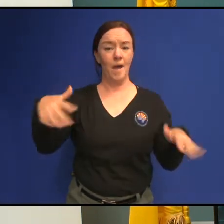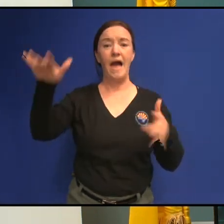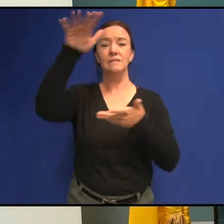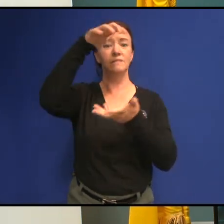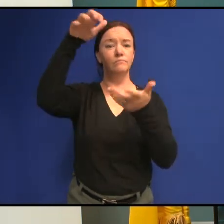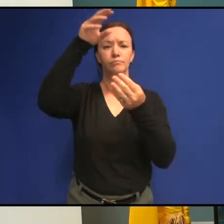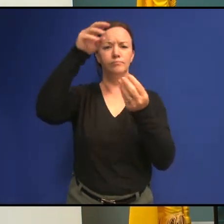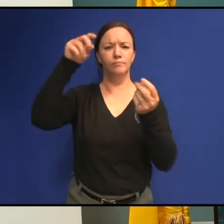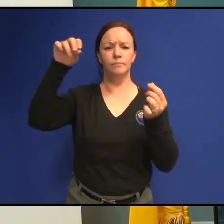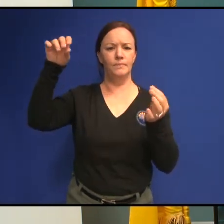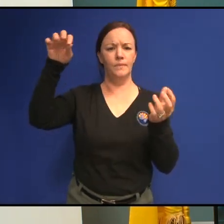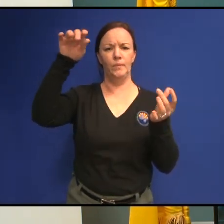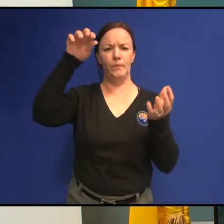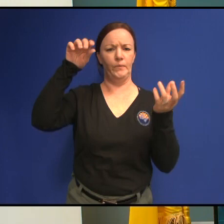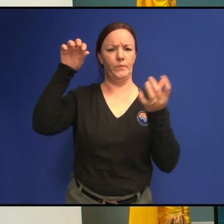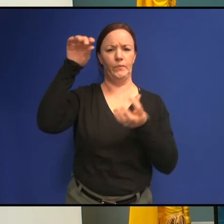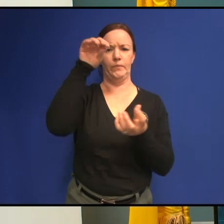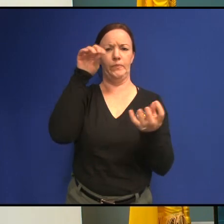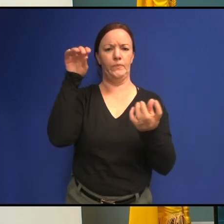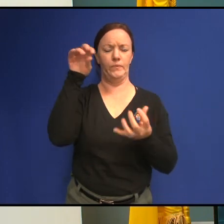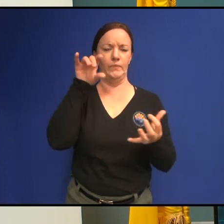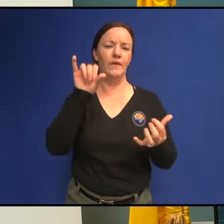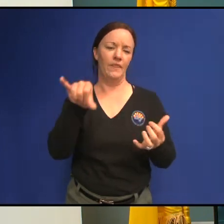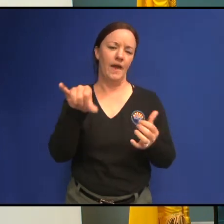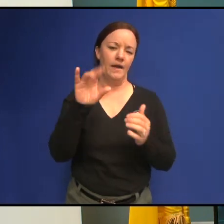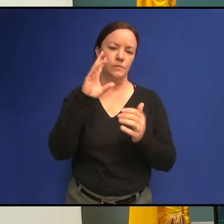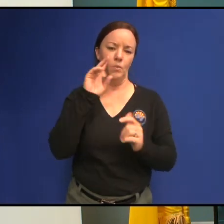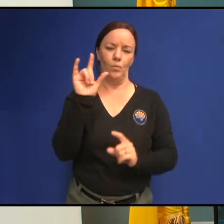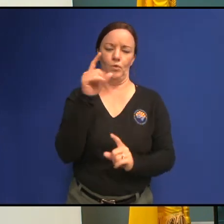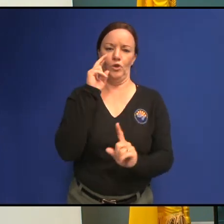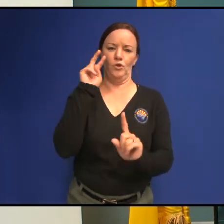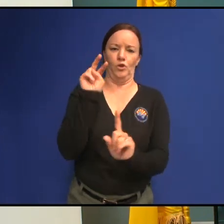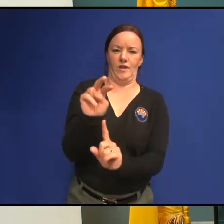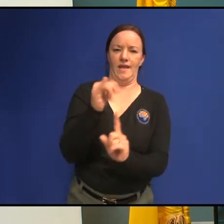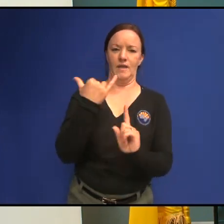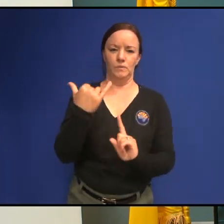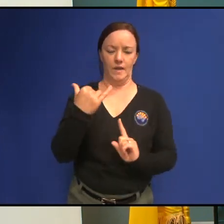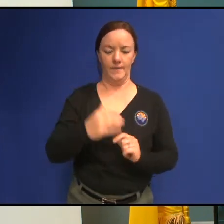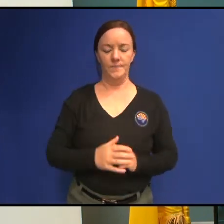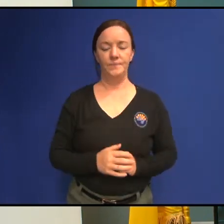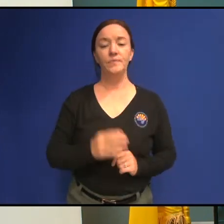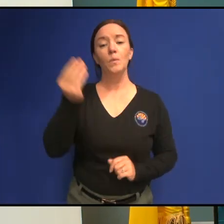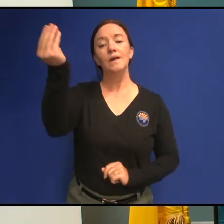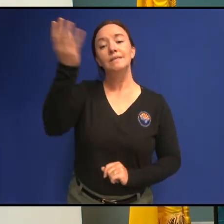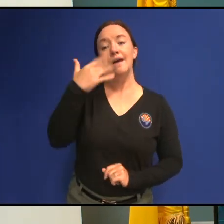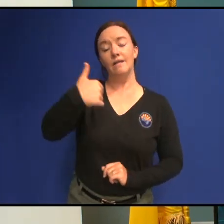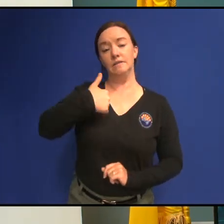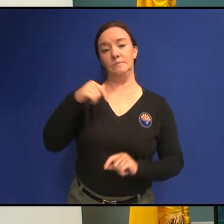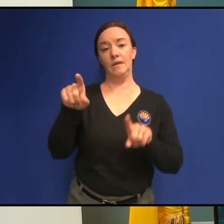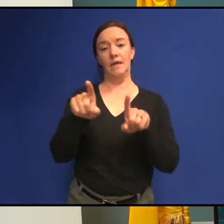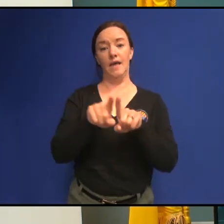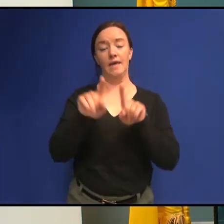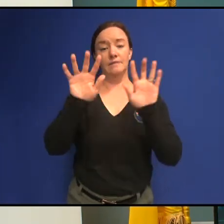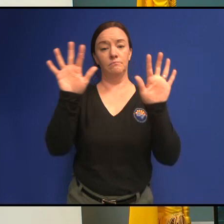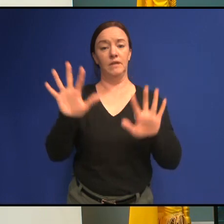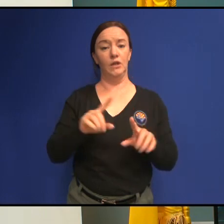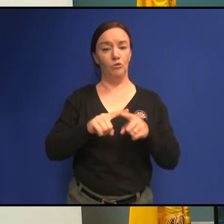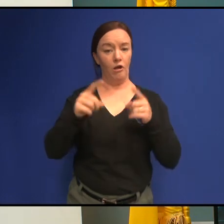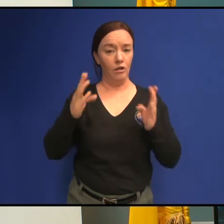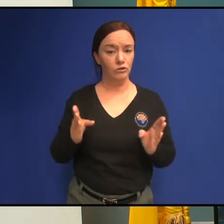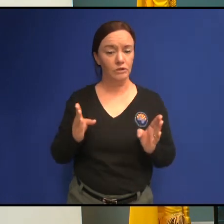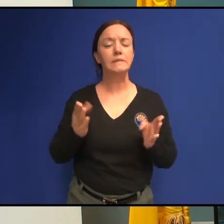what we're looking at today. And really what that tells us as a meteorologist is that there's still a fair amount of